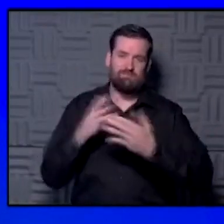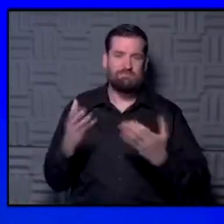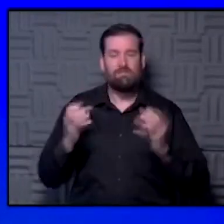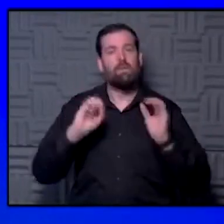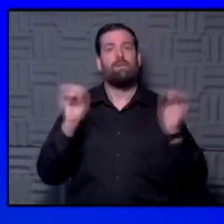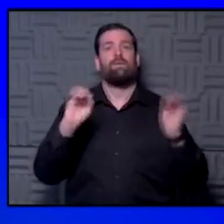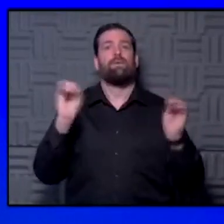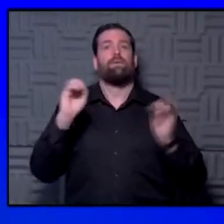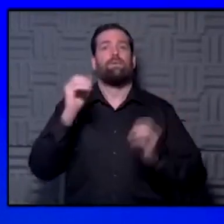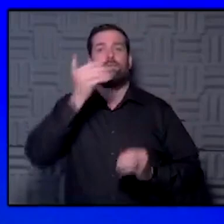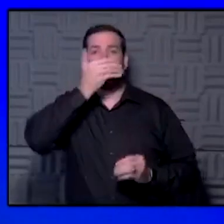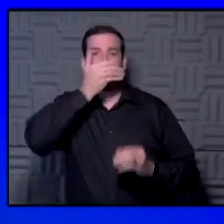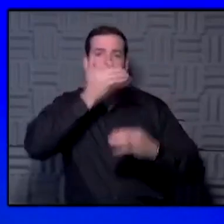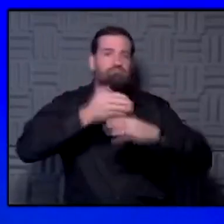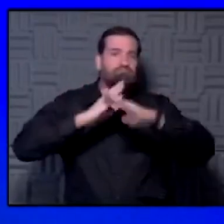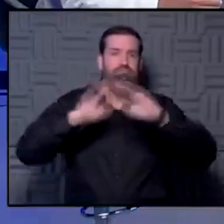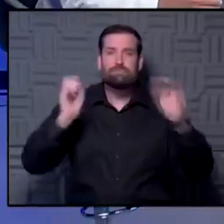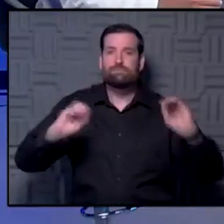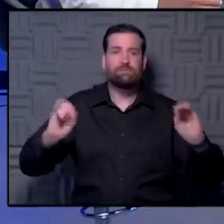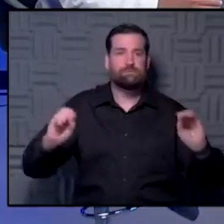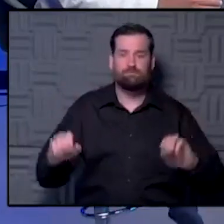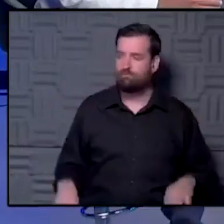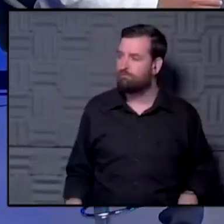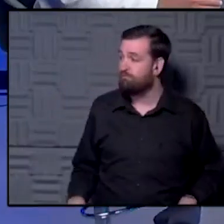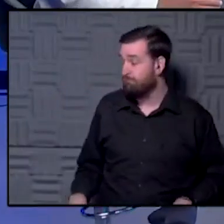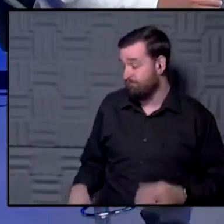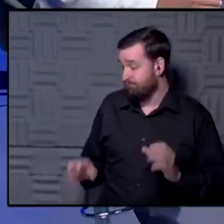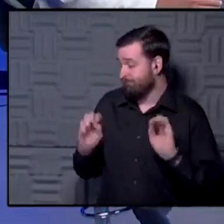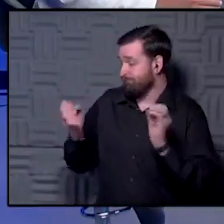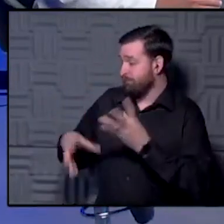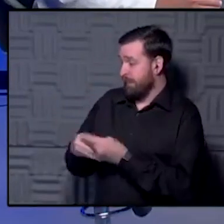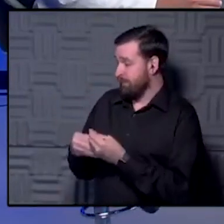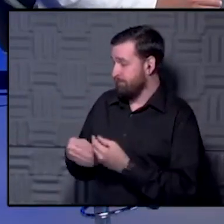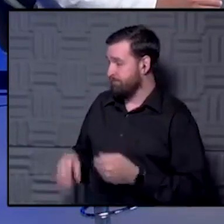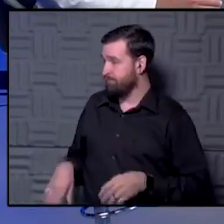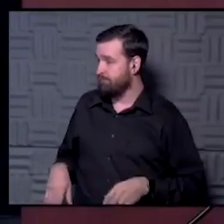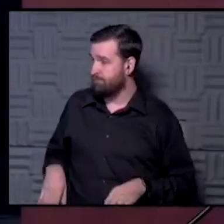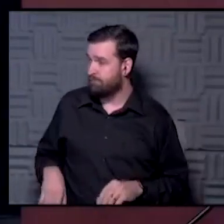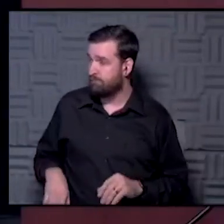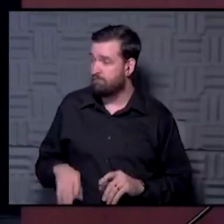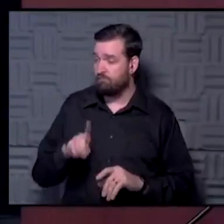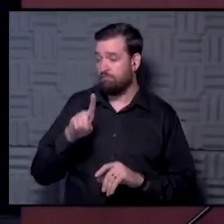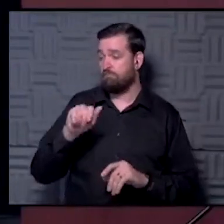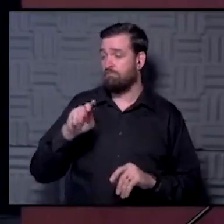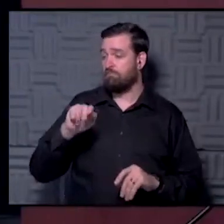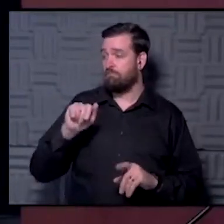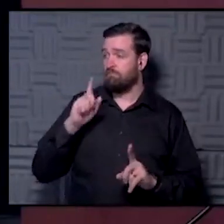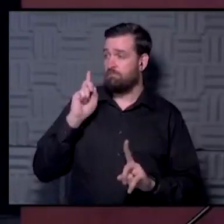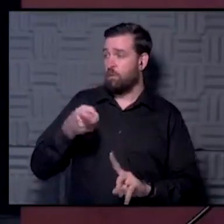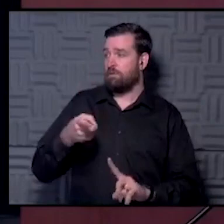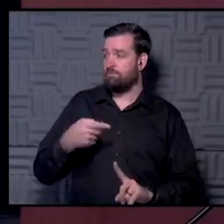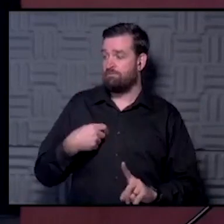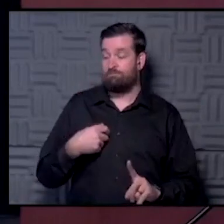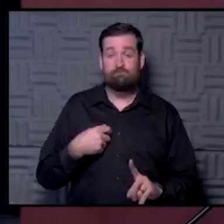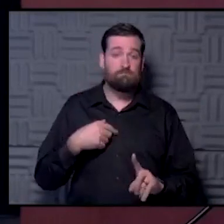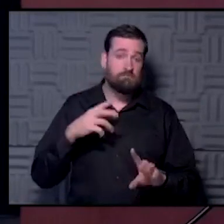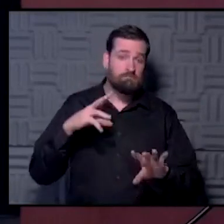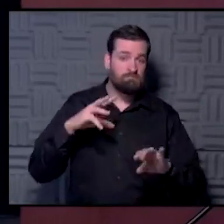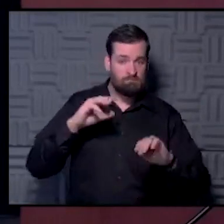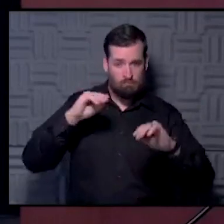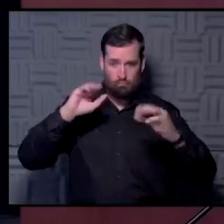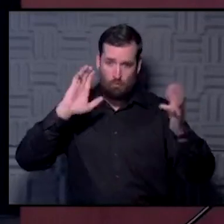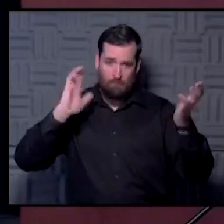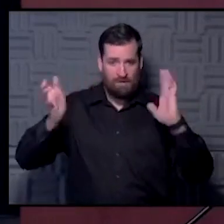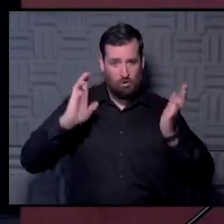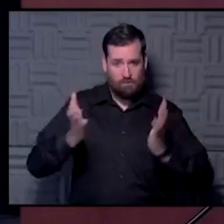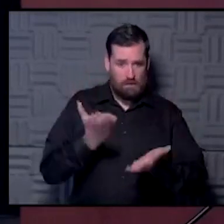nothing covering your mouth and your nose. Not much more to add. I think, to Dana's point, we probably can't provide comparative